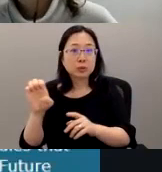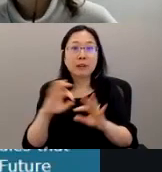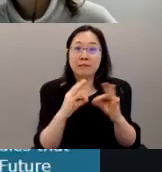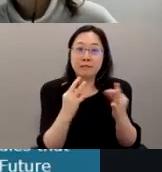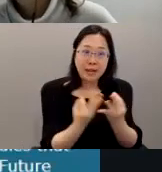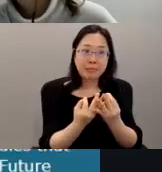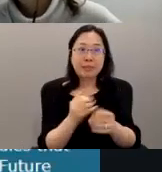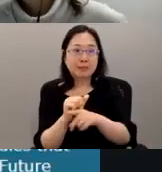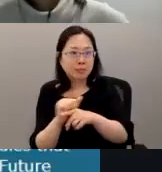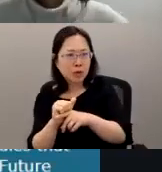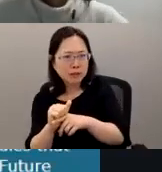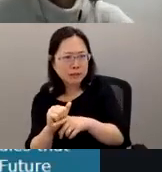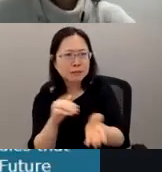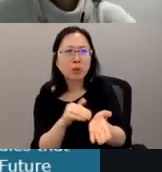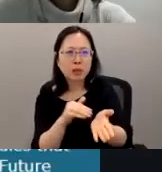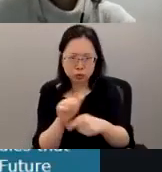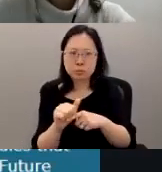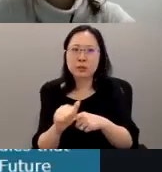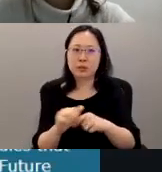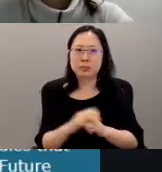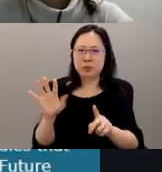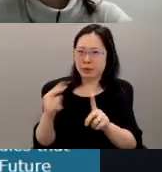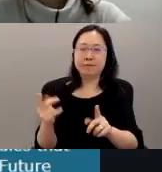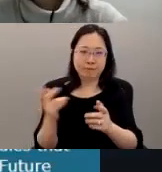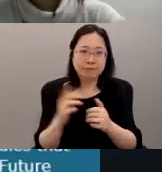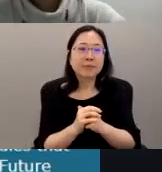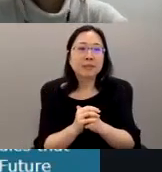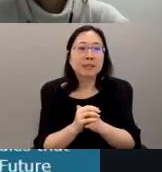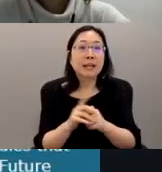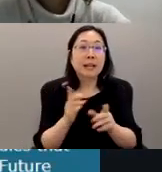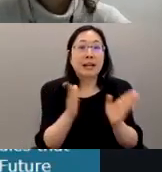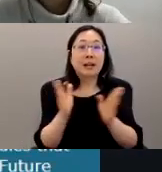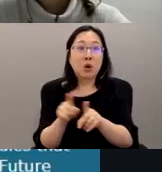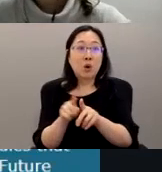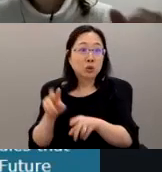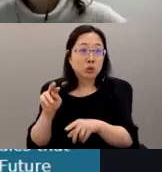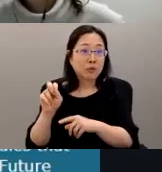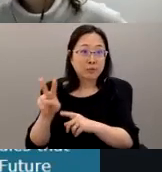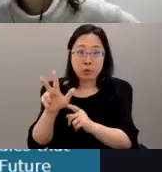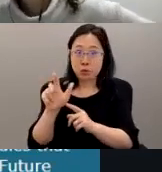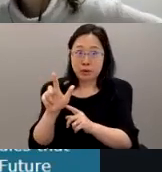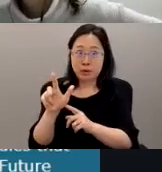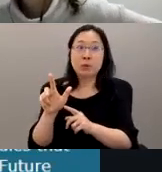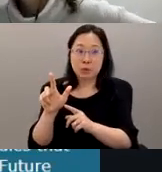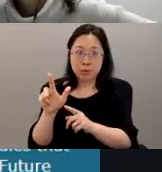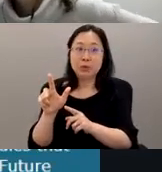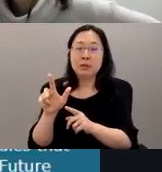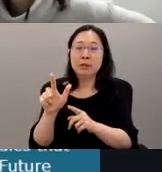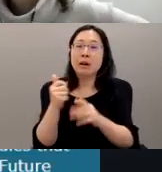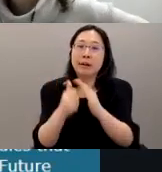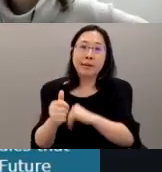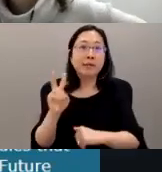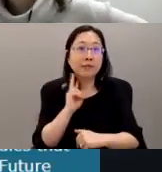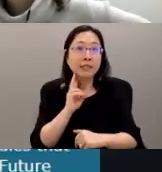individuals register for it, so don't miss out. On the 23rd, As part of Victims and Survivors